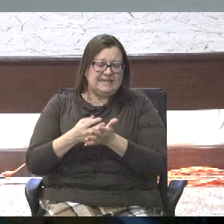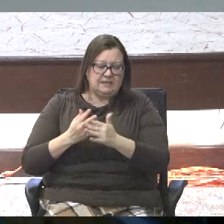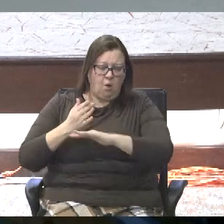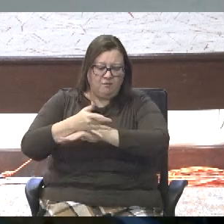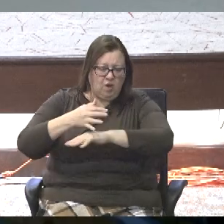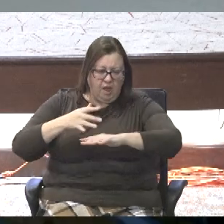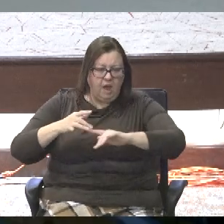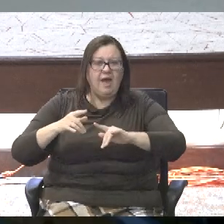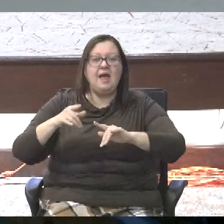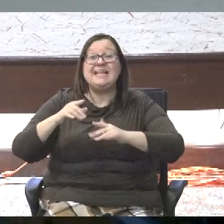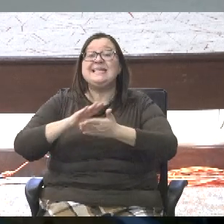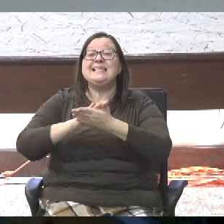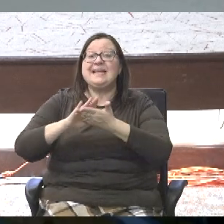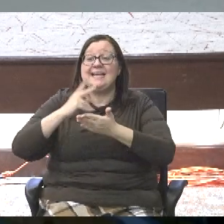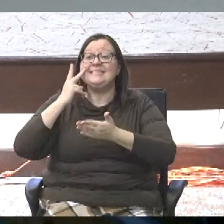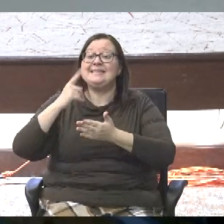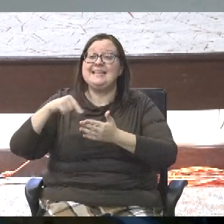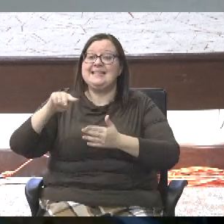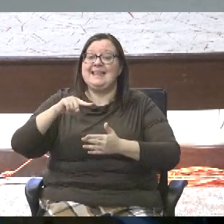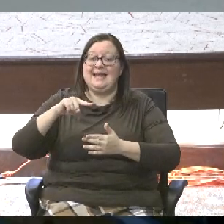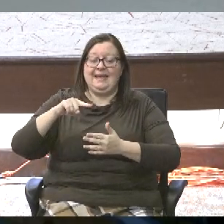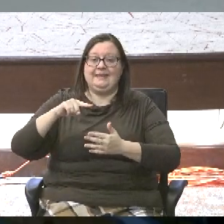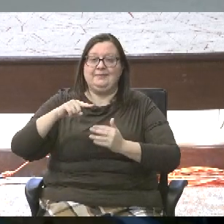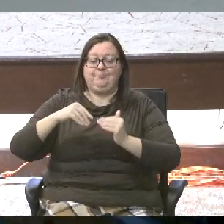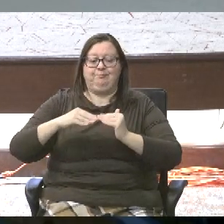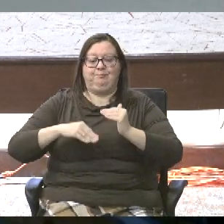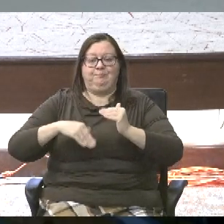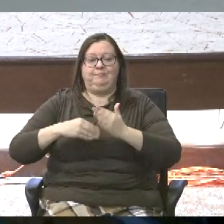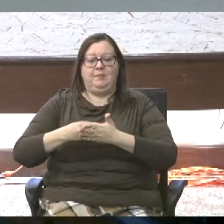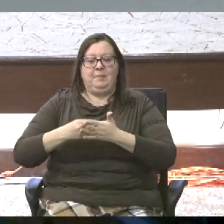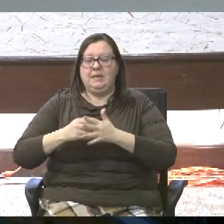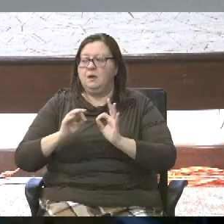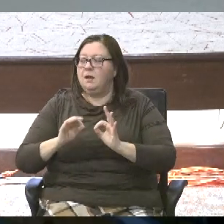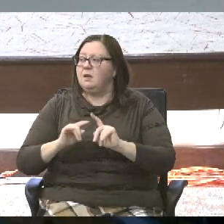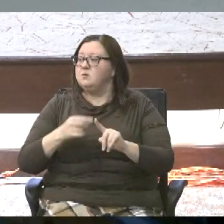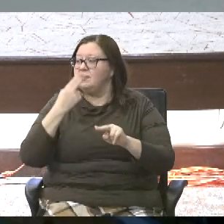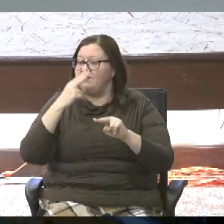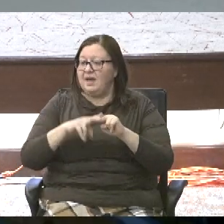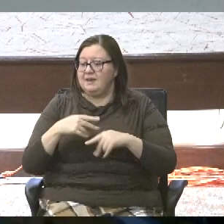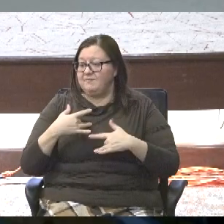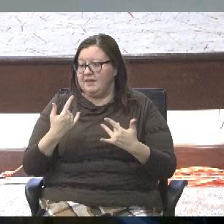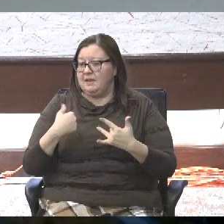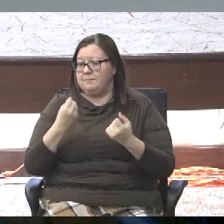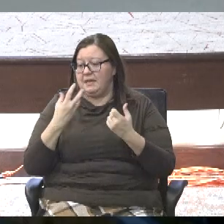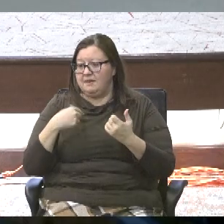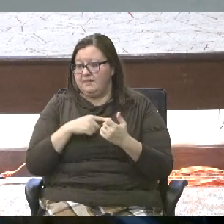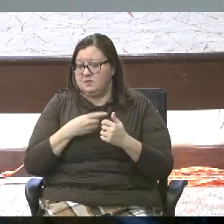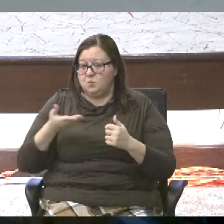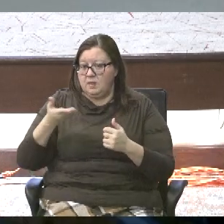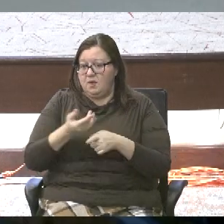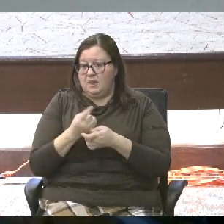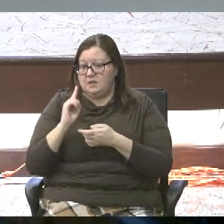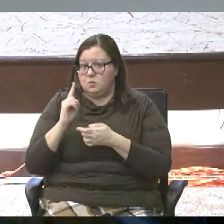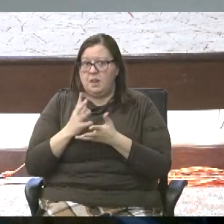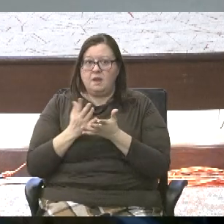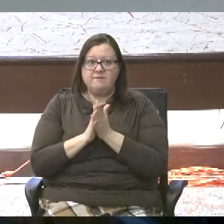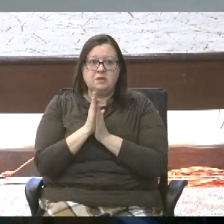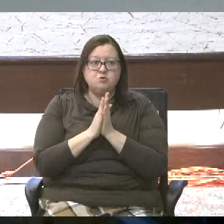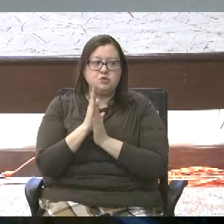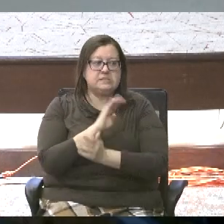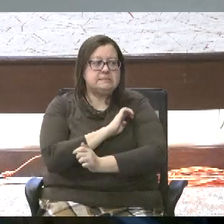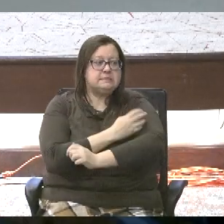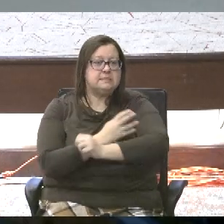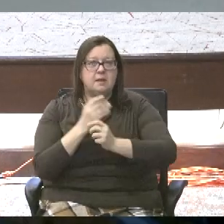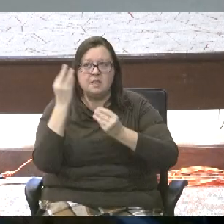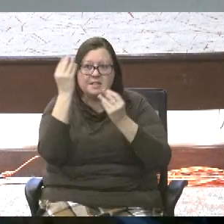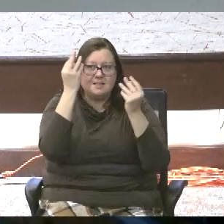it. Yeah, I'll just comment, that was a fun event. A bunch of us were there last week, and a lot of energy and a lot of positive